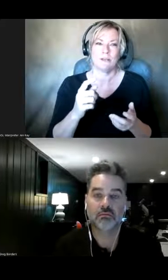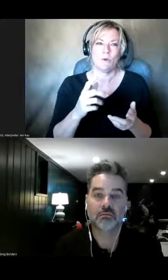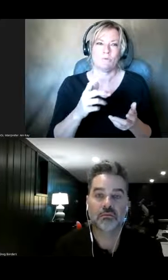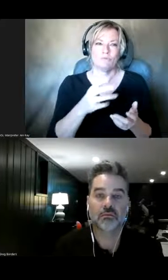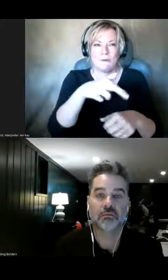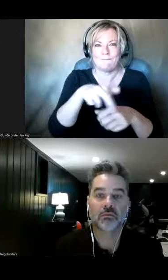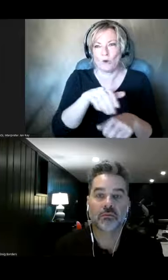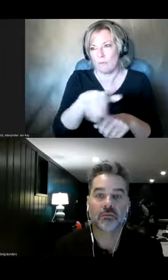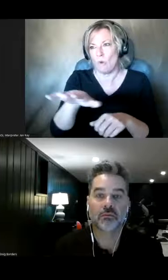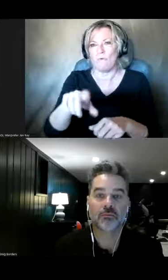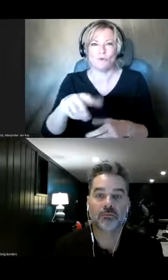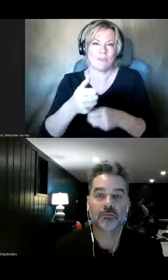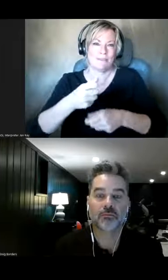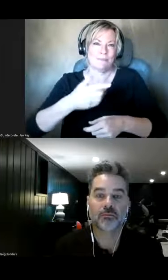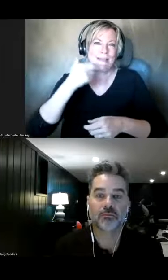need.